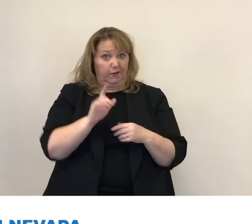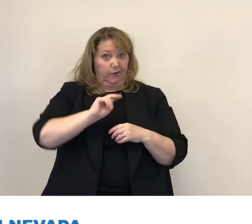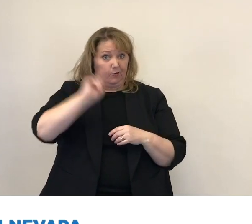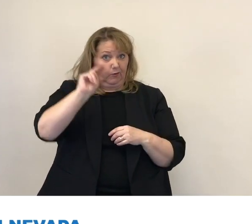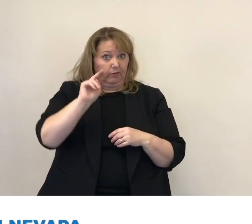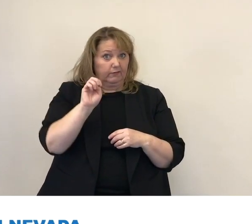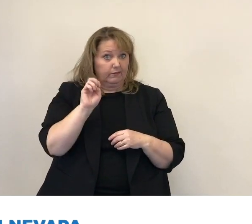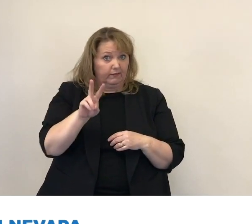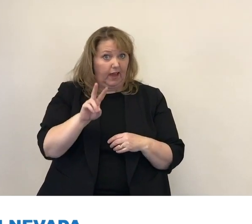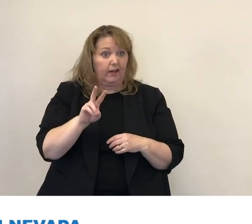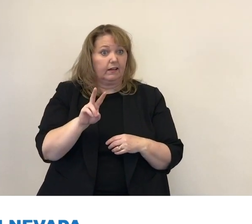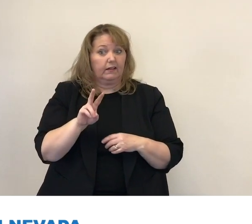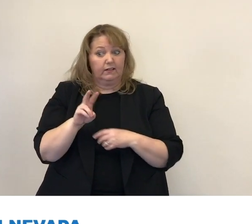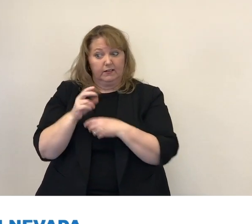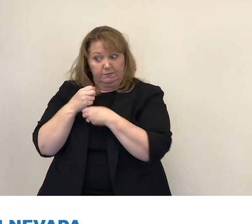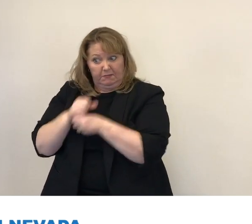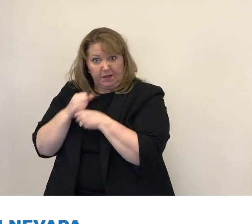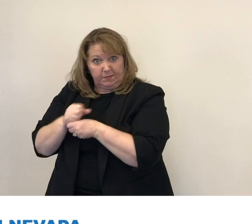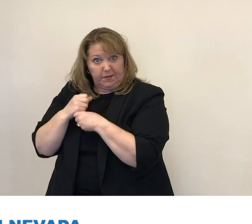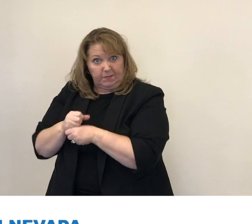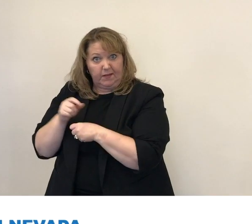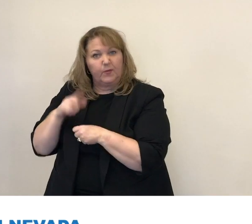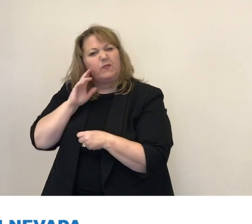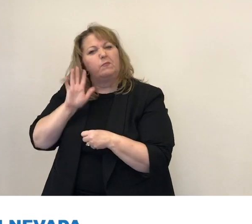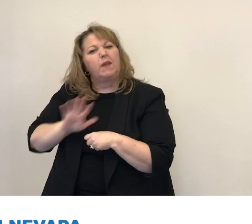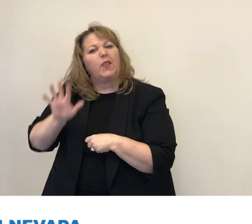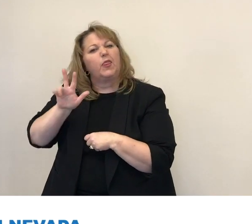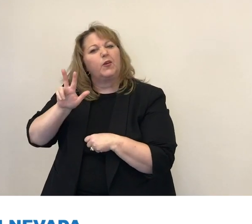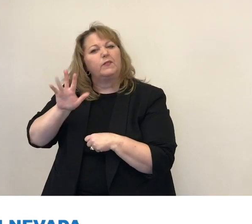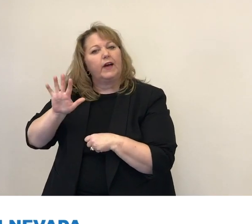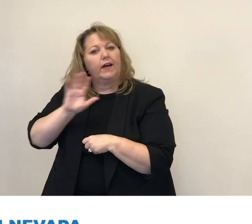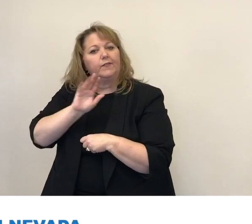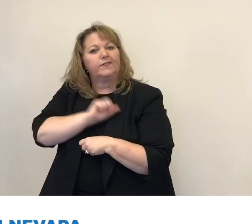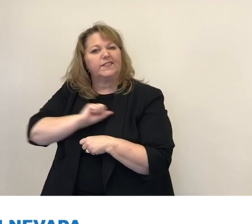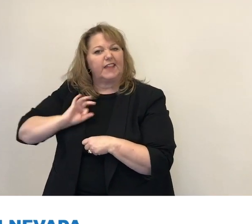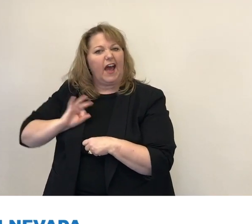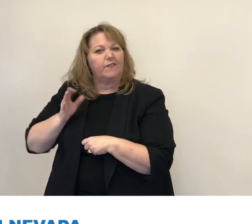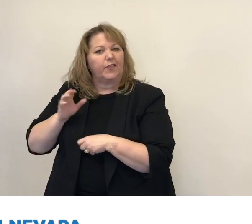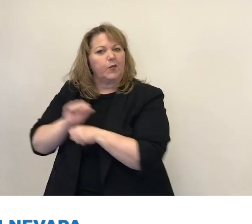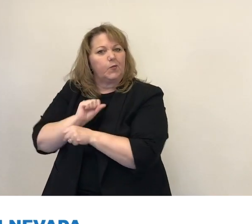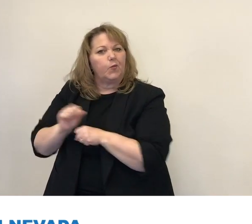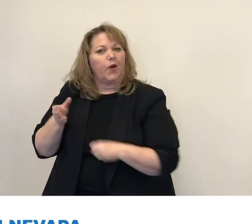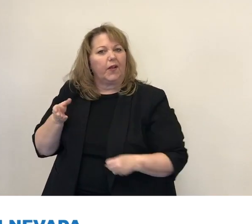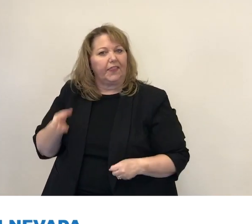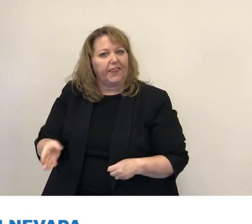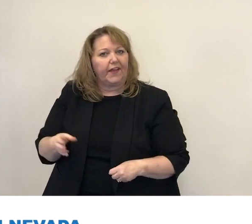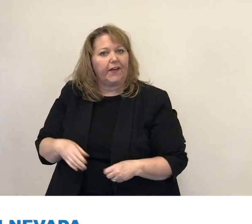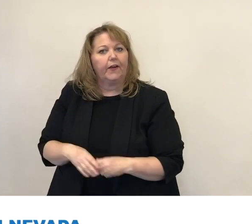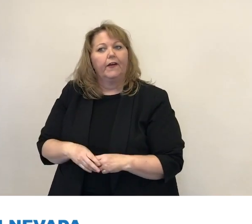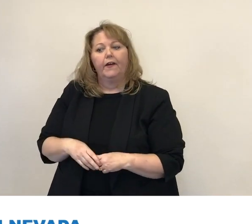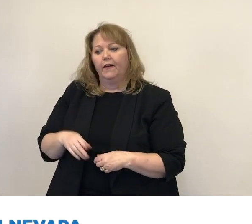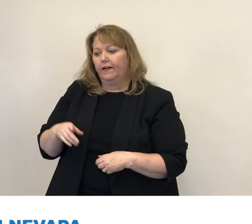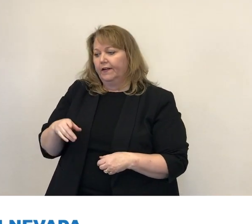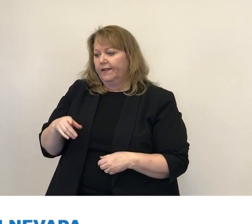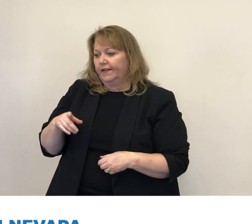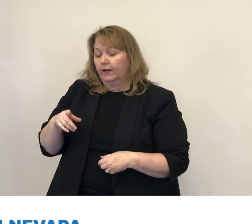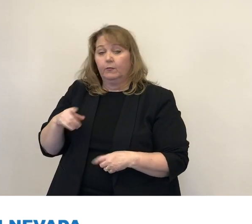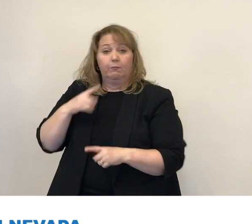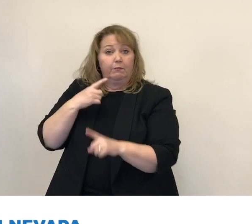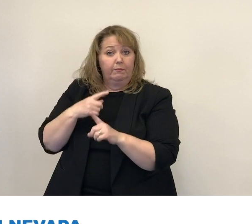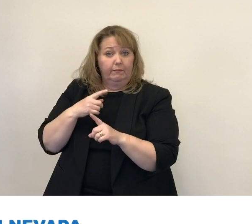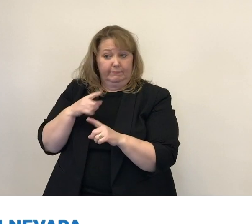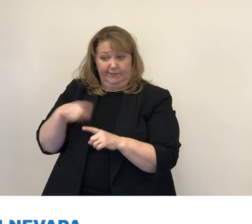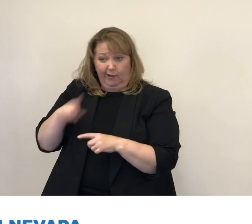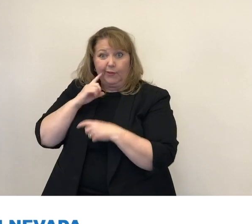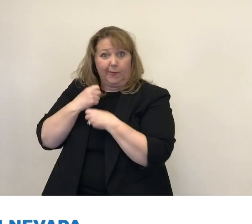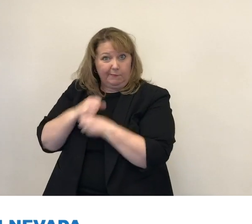Lab has not stopped doing the other functions that the State Public Health Lab has always done. And that includes testing water for its safety,